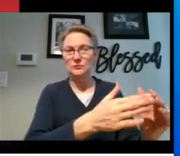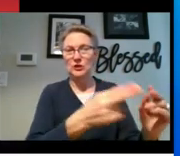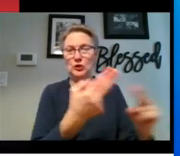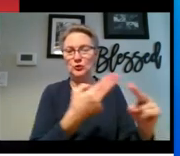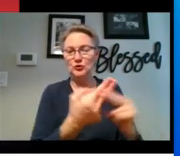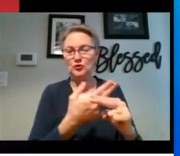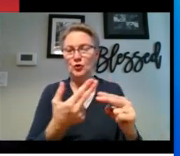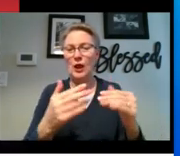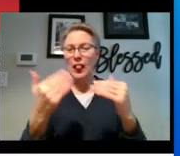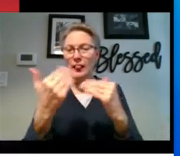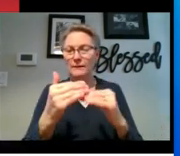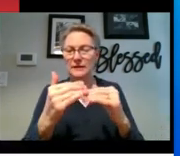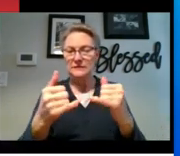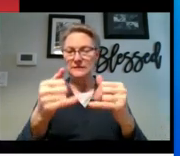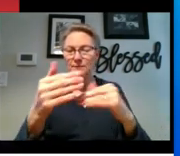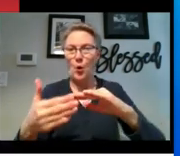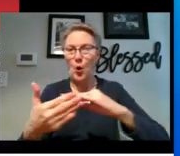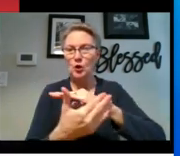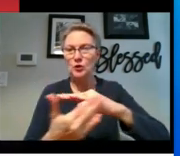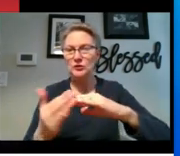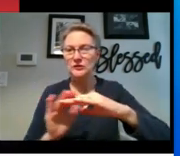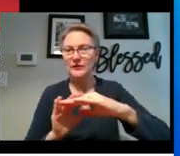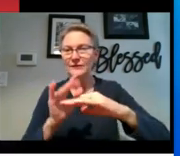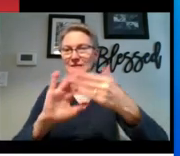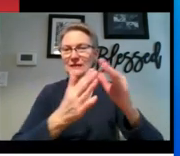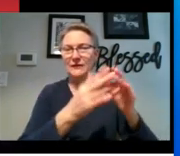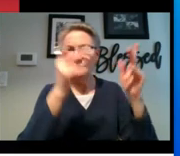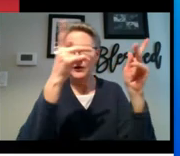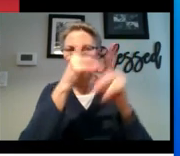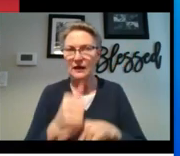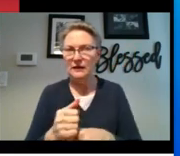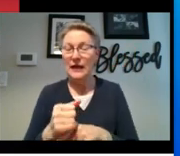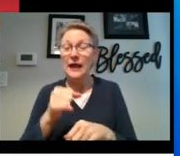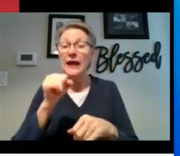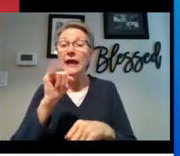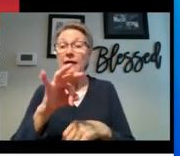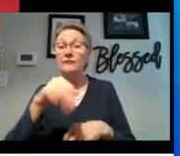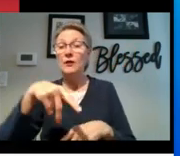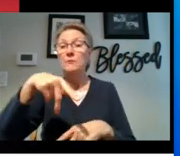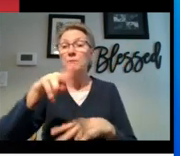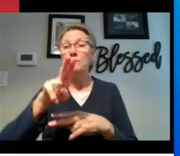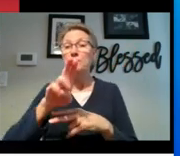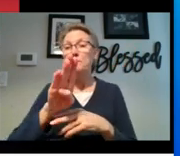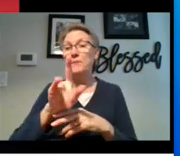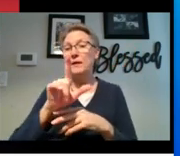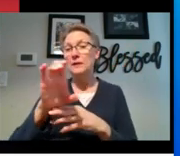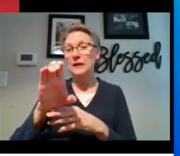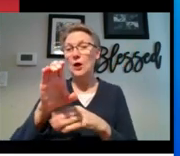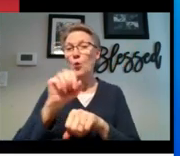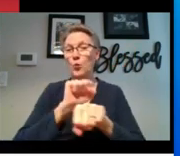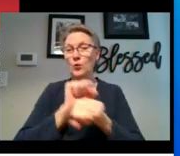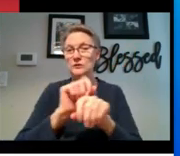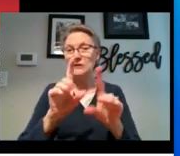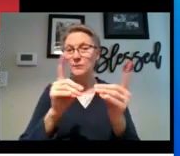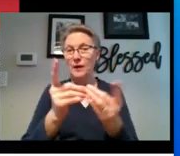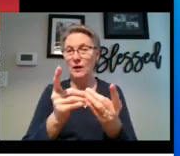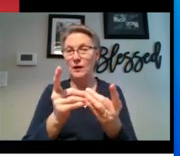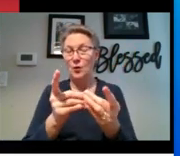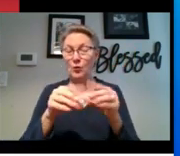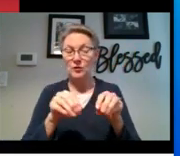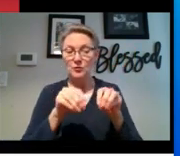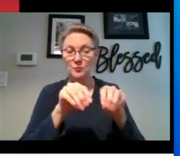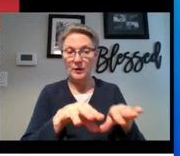out, right? If the public works department was going to put in new grass on all of the parks, how many